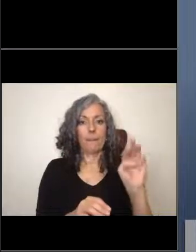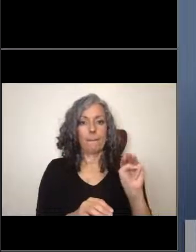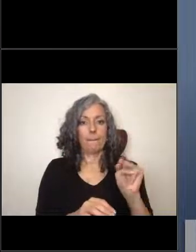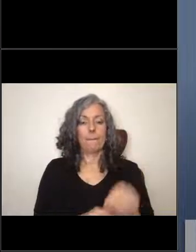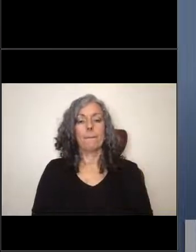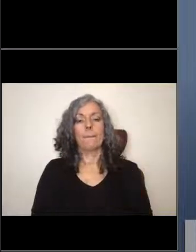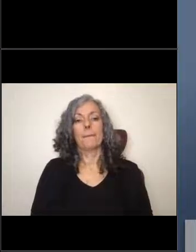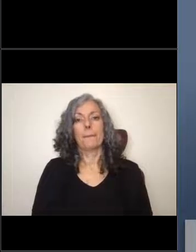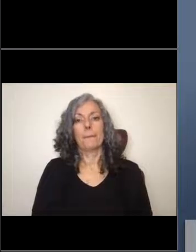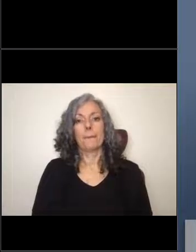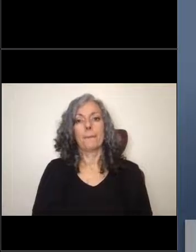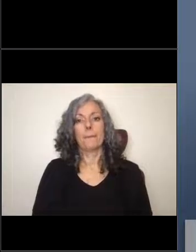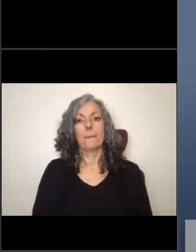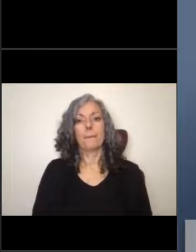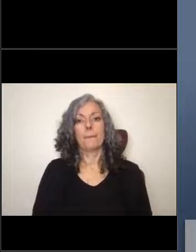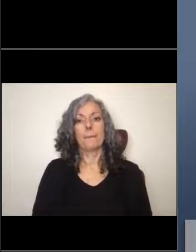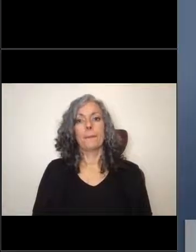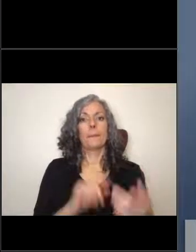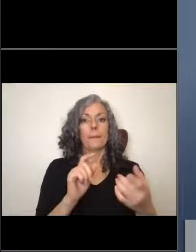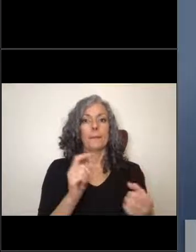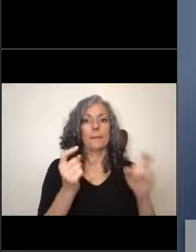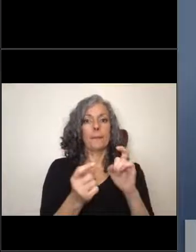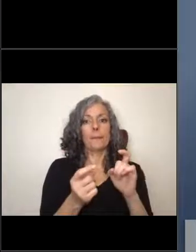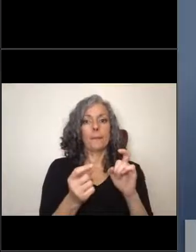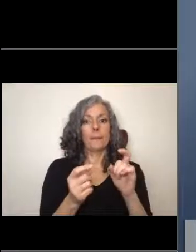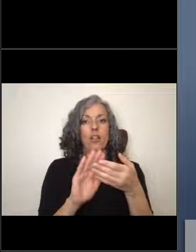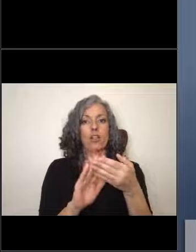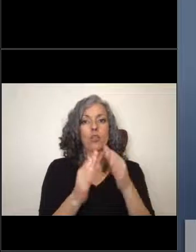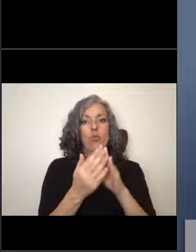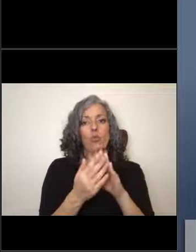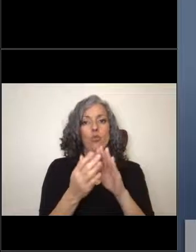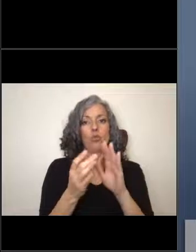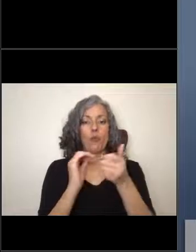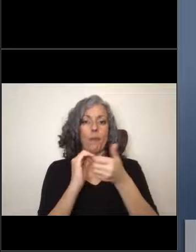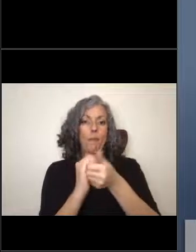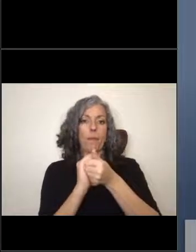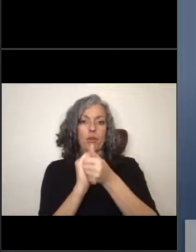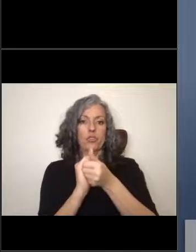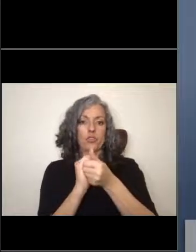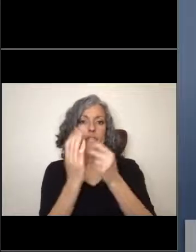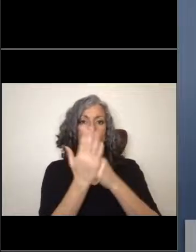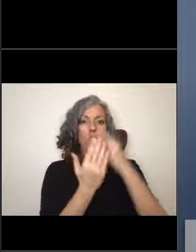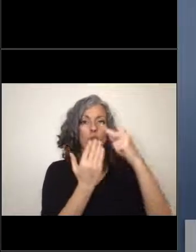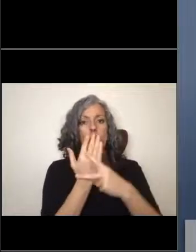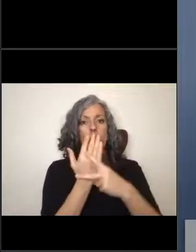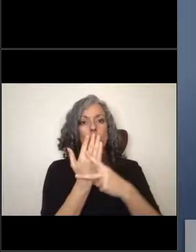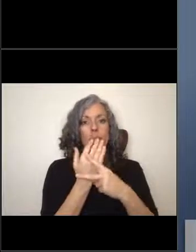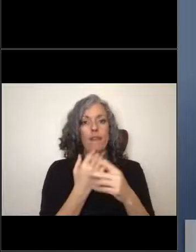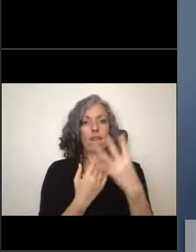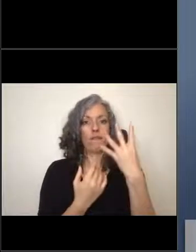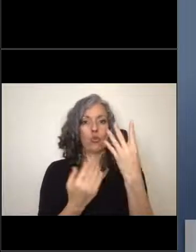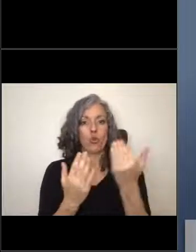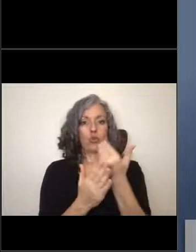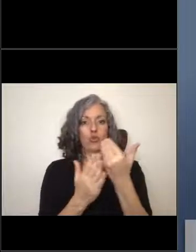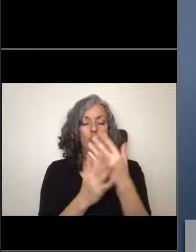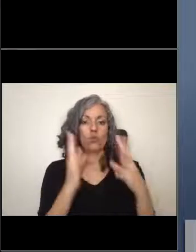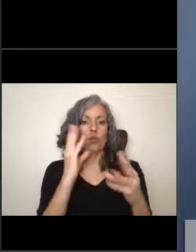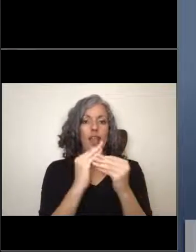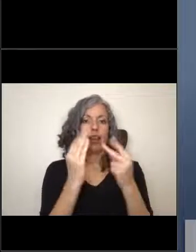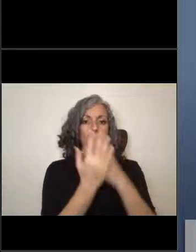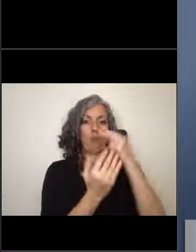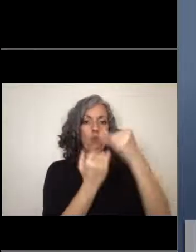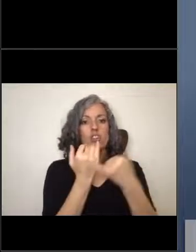to amend the Local Partnership Formulate Program. This amendment includes 4 newly added projects and the addition